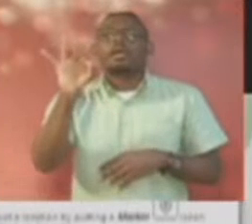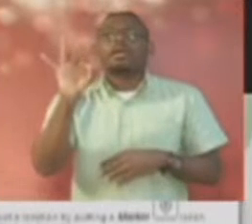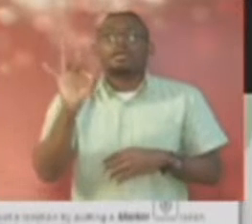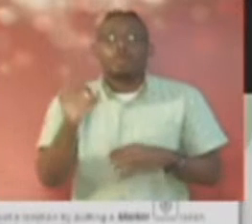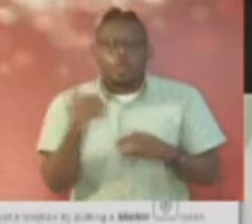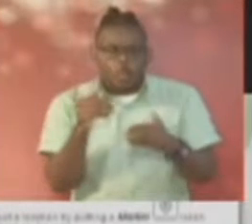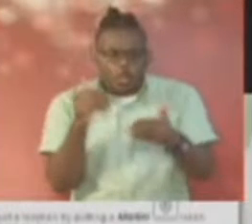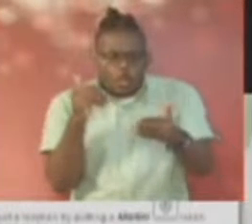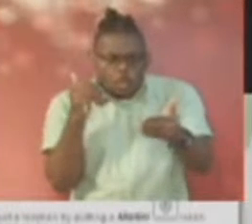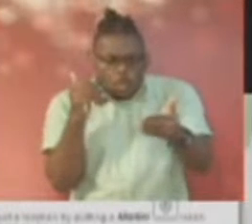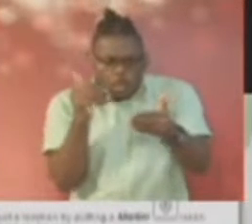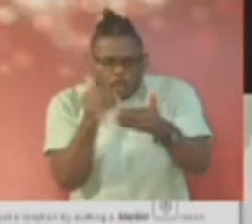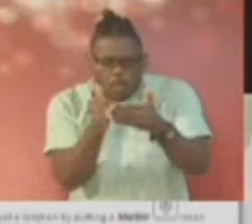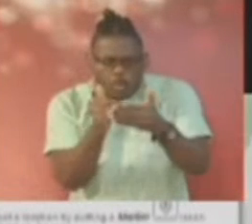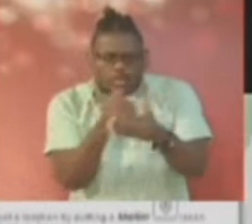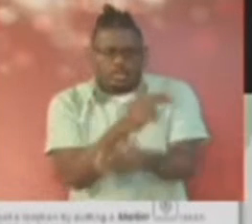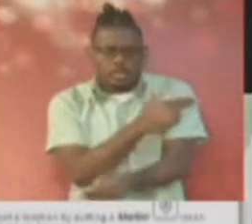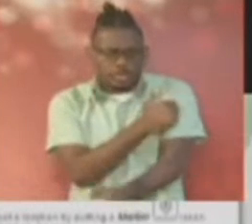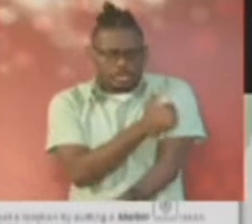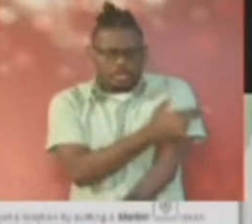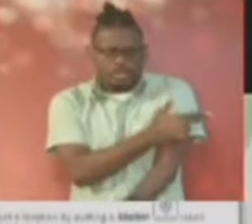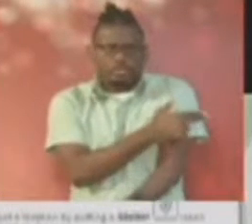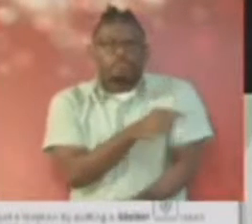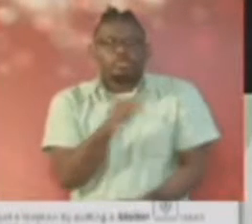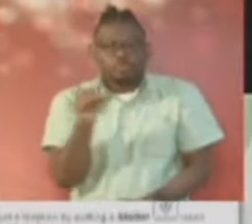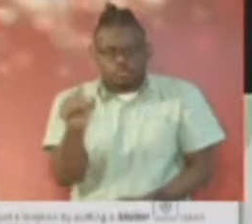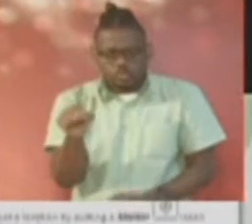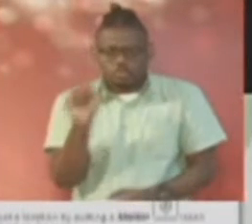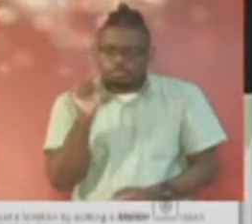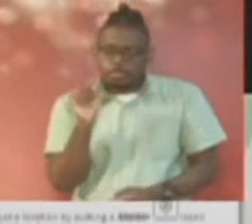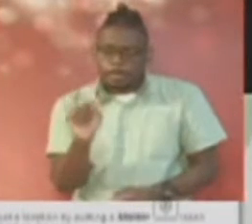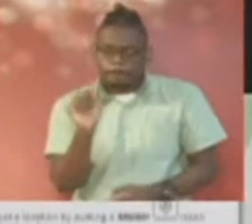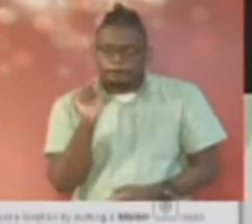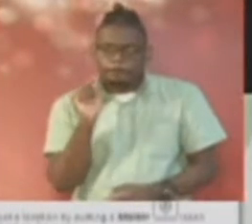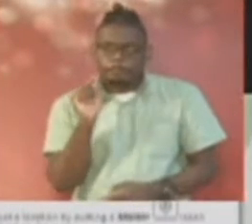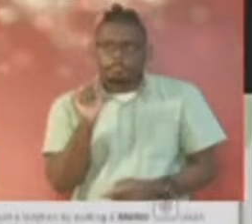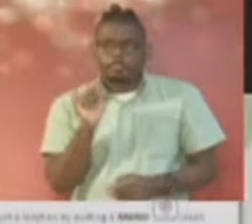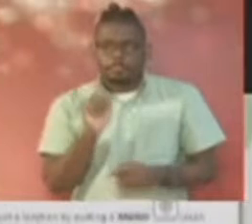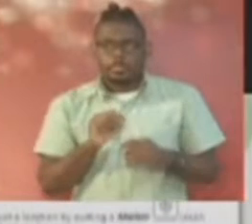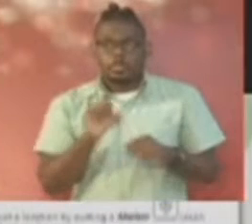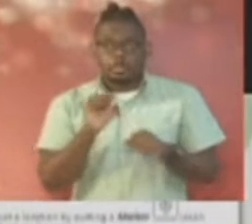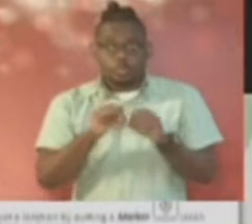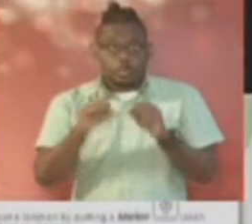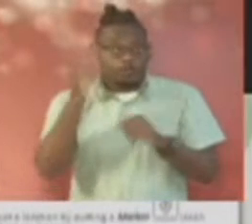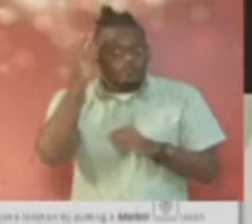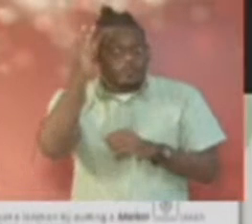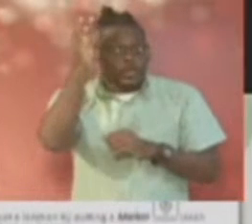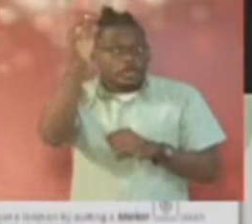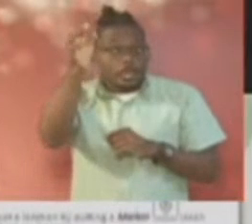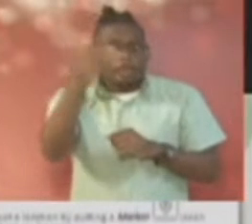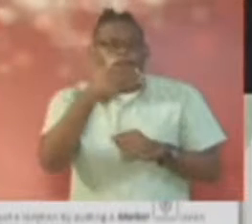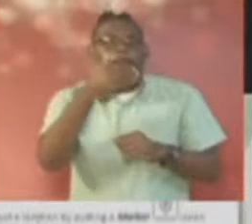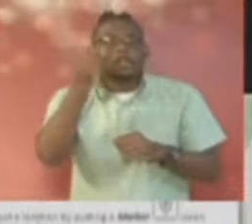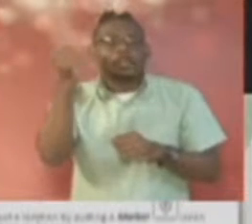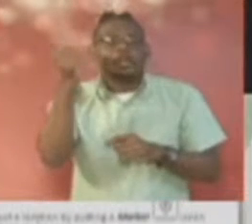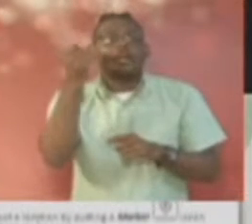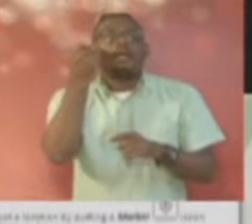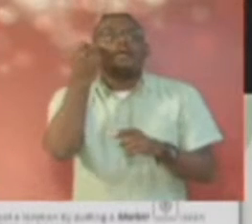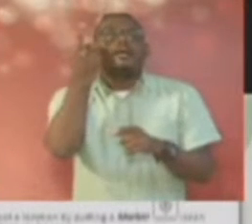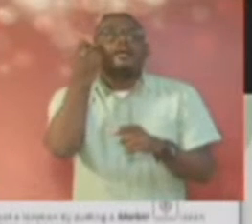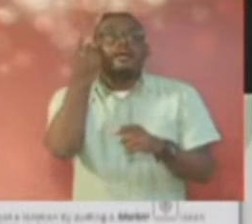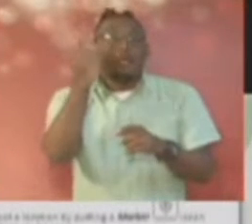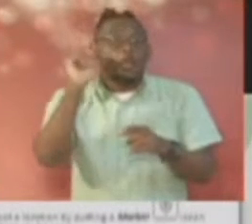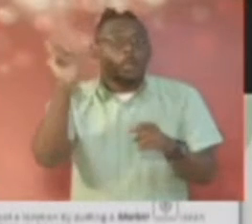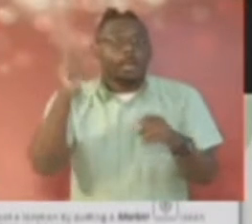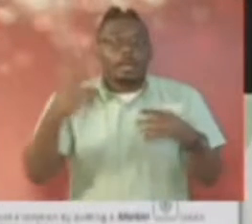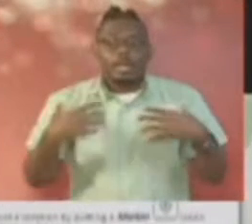certain distance. This would allow us, therefore, in the future to allow people to better understand and access health centers within